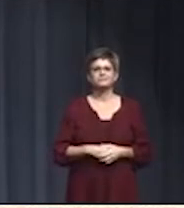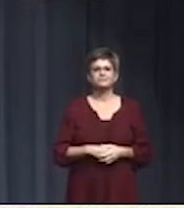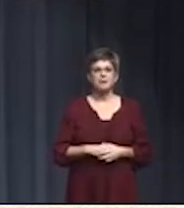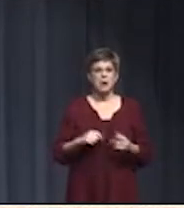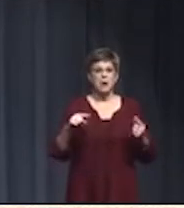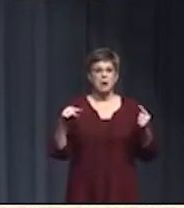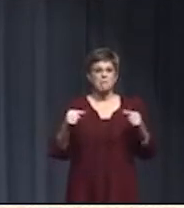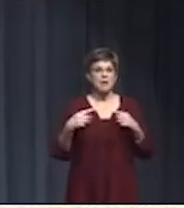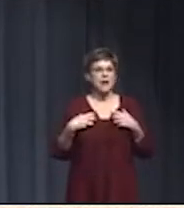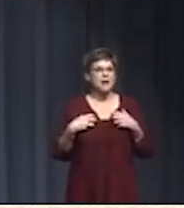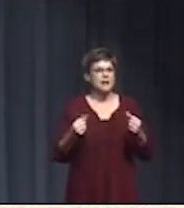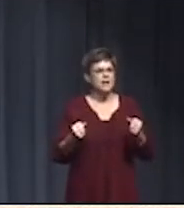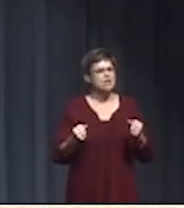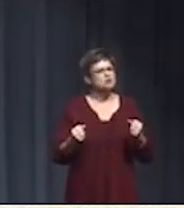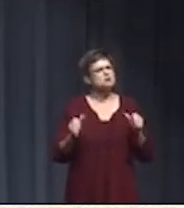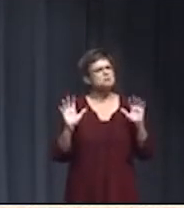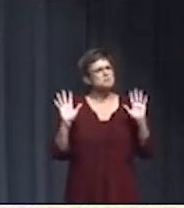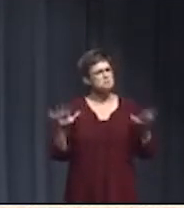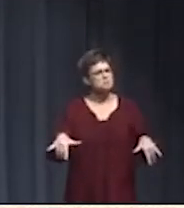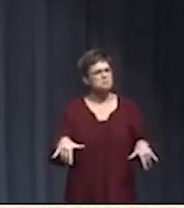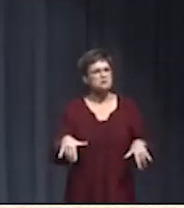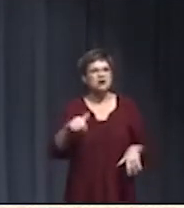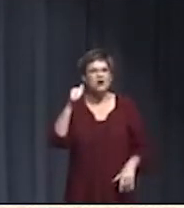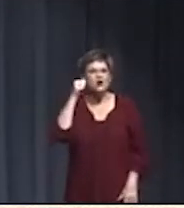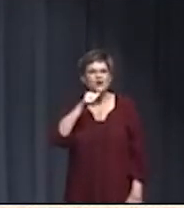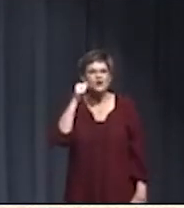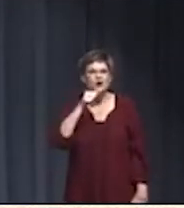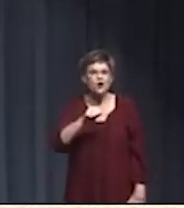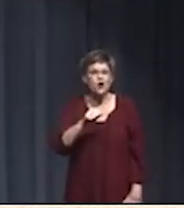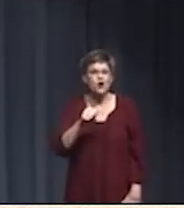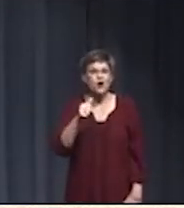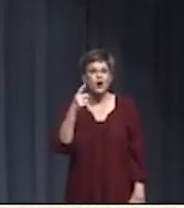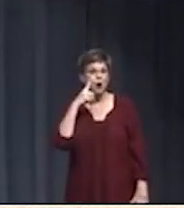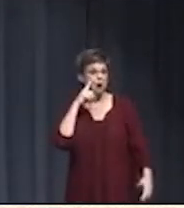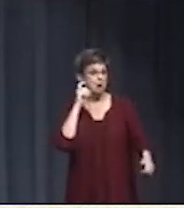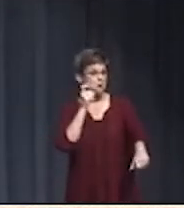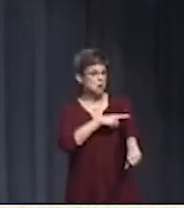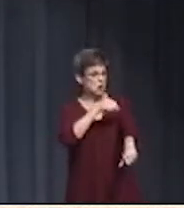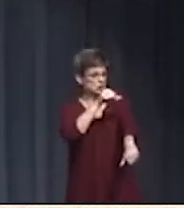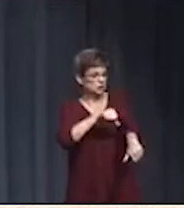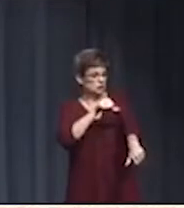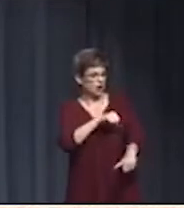Pain heals, chicks dig scars, but glory lasts forever.